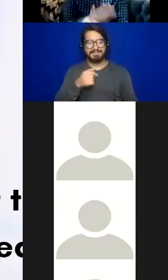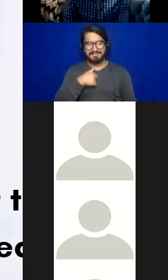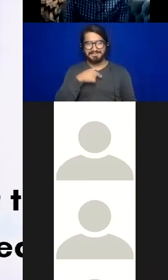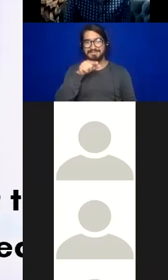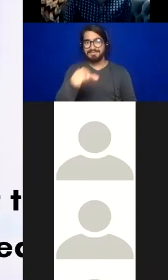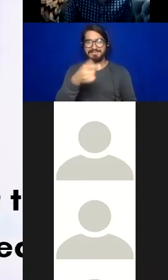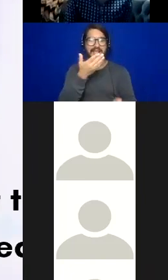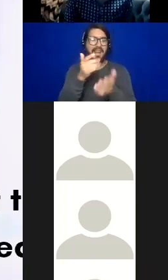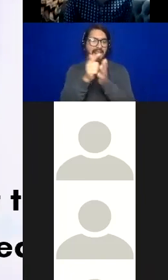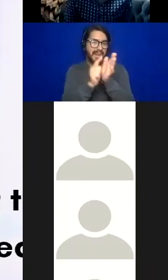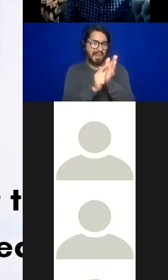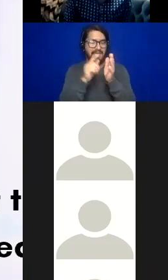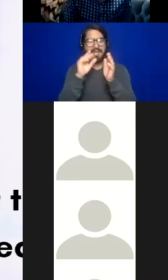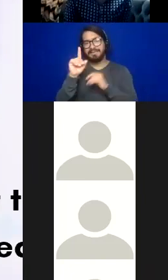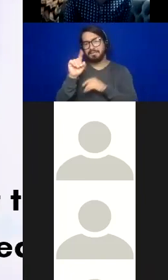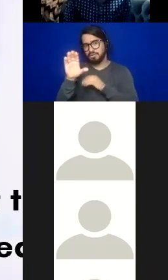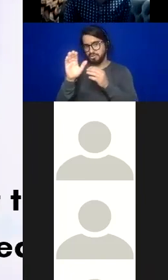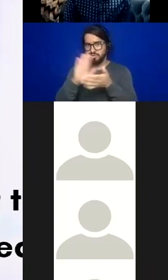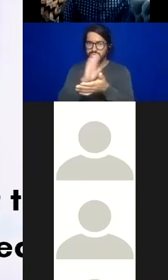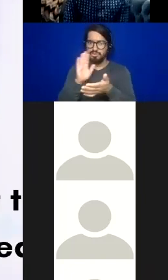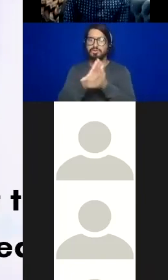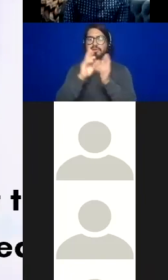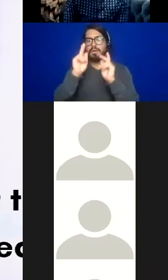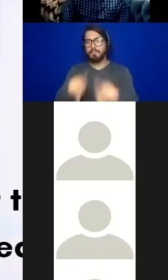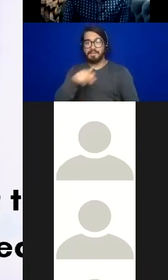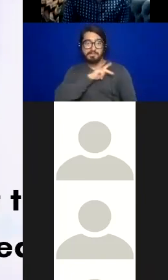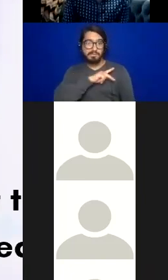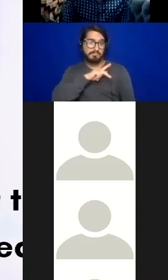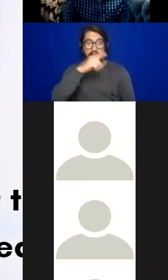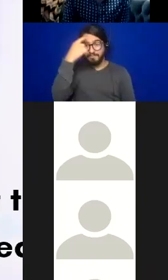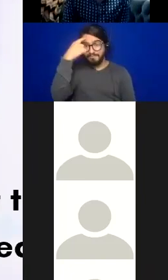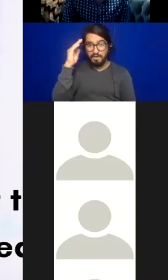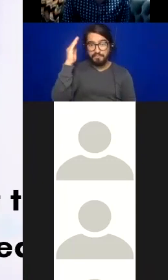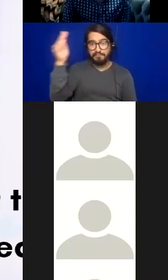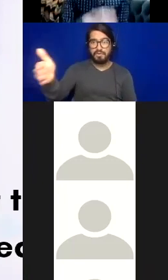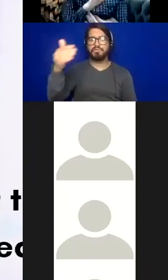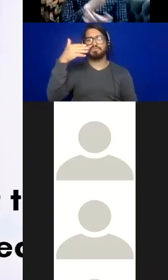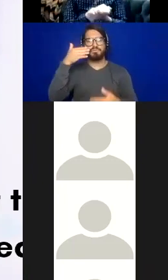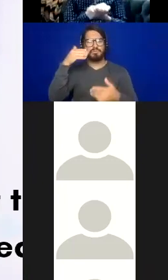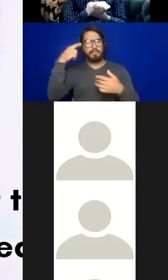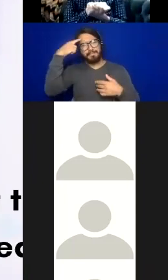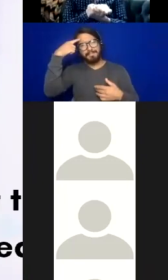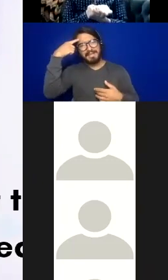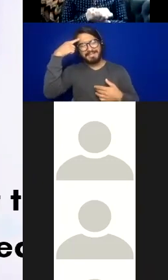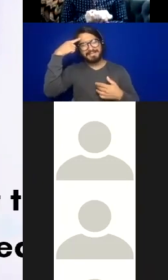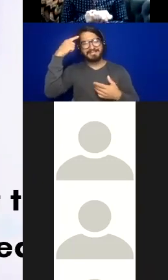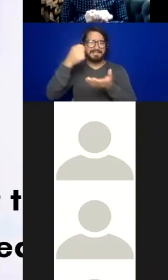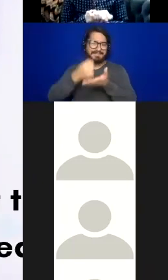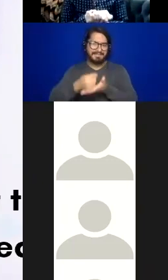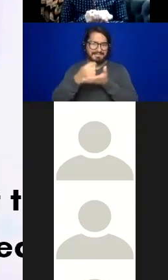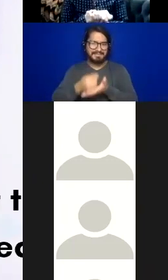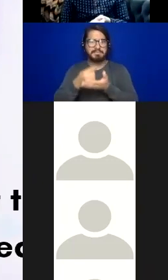legal document that documents a person's preferences for future mental health treatment. It allows the appointment of a